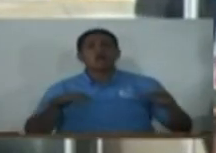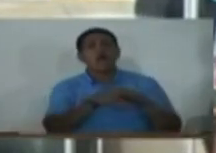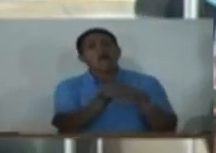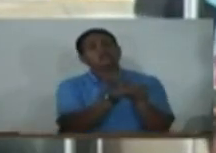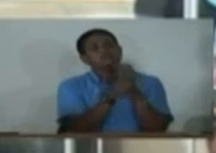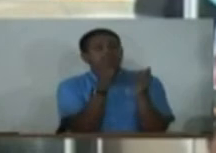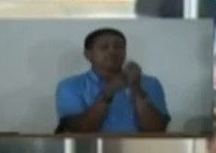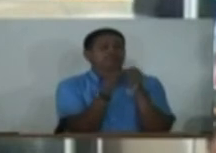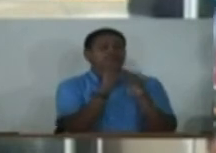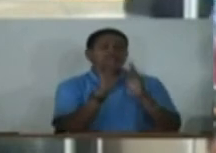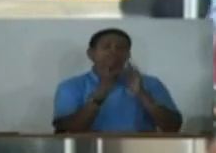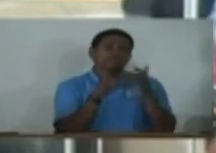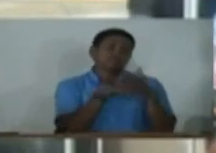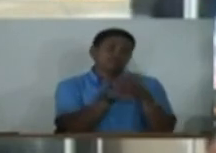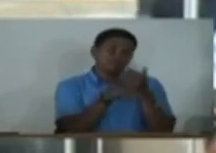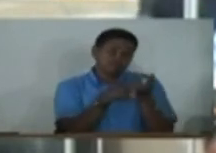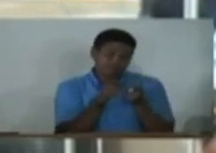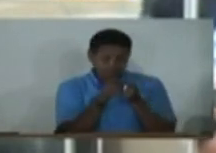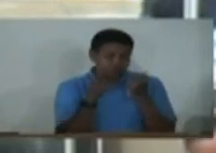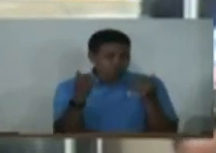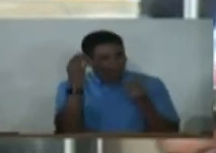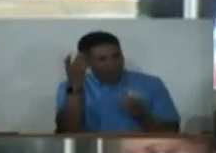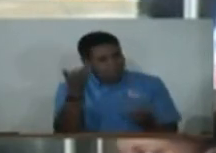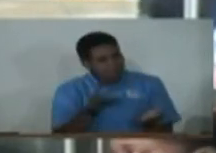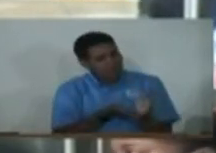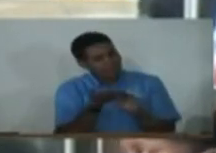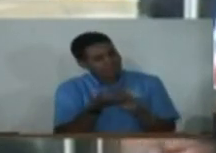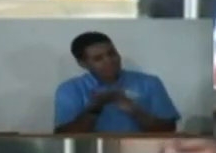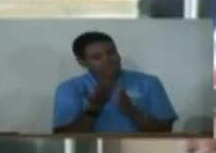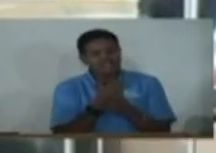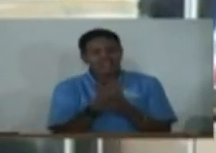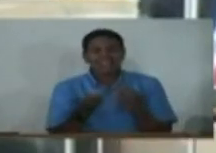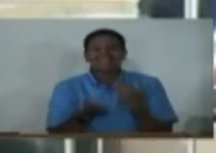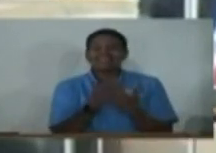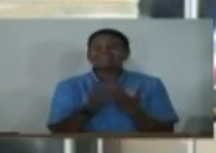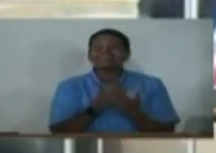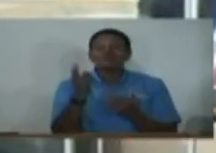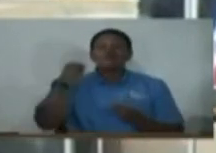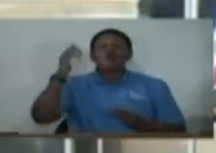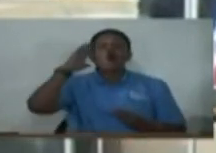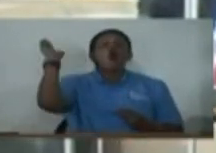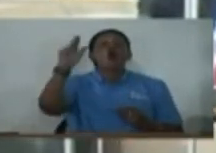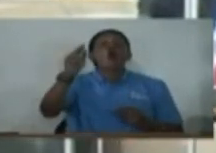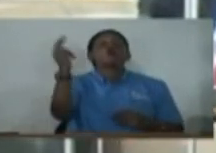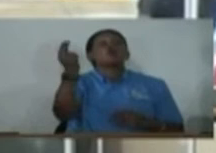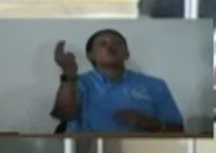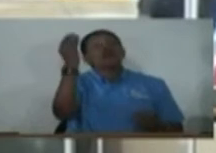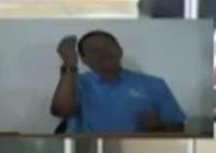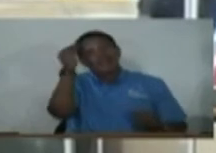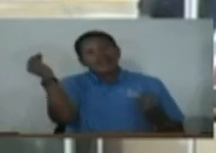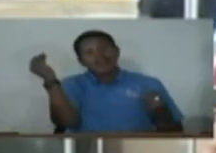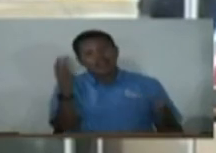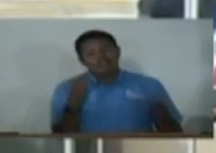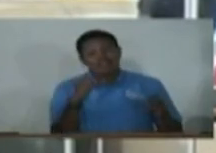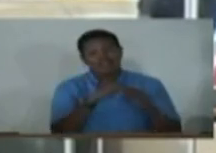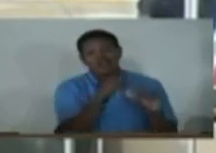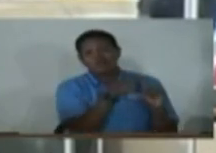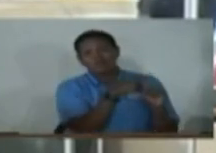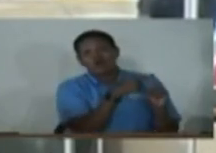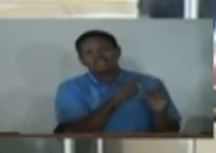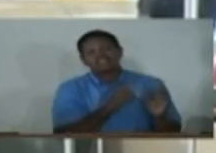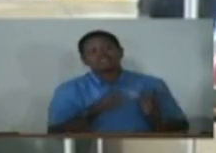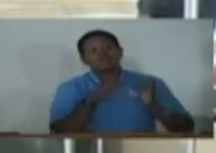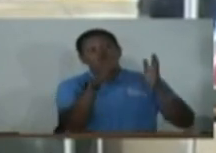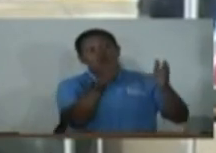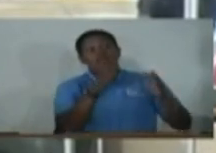to the internet, we do not all use information in positive ways